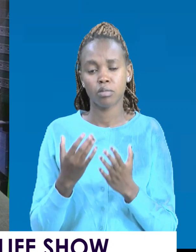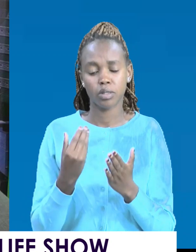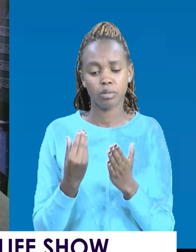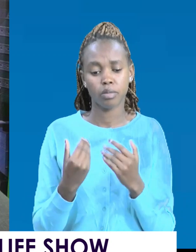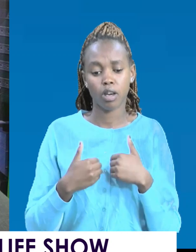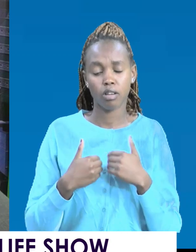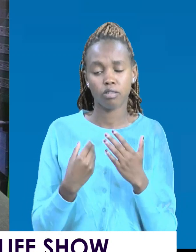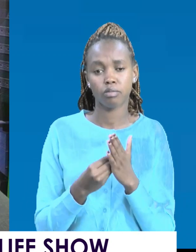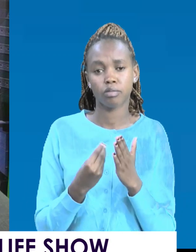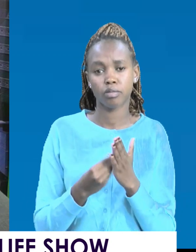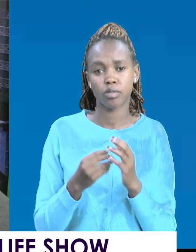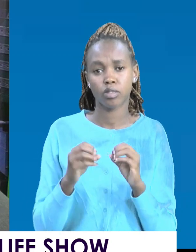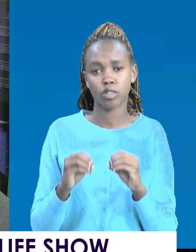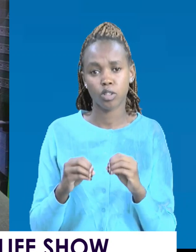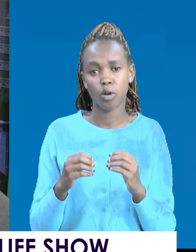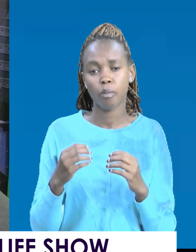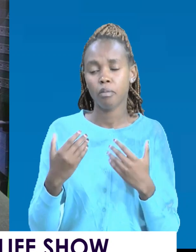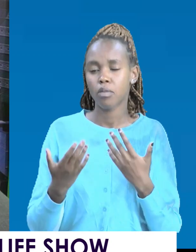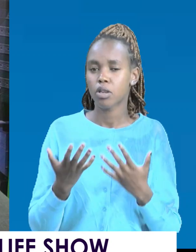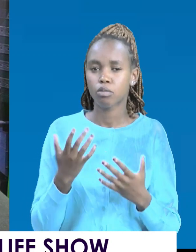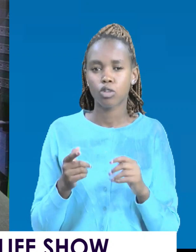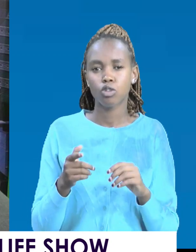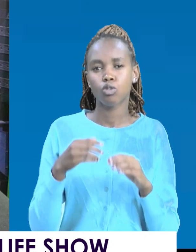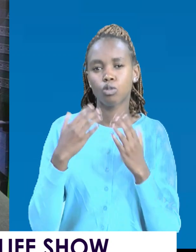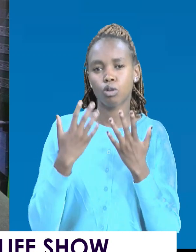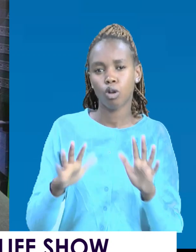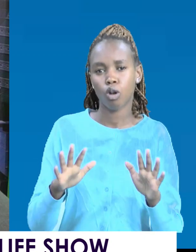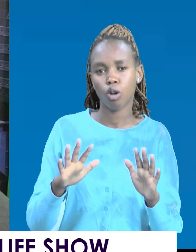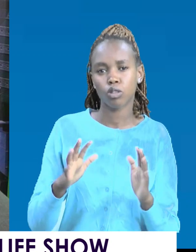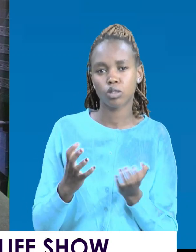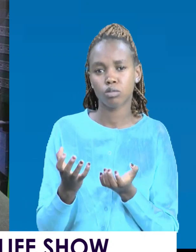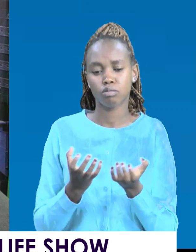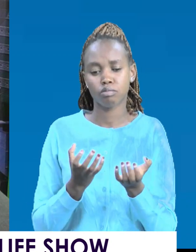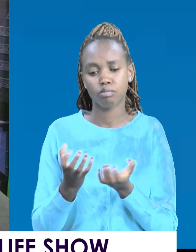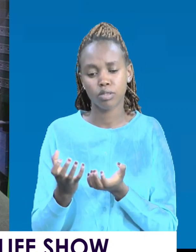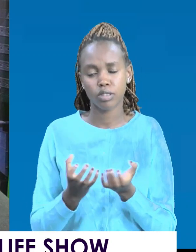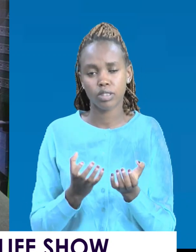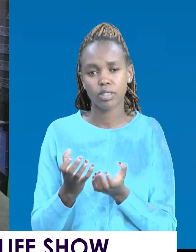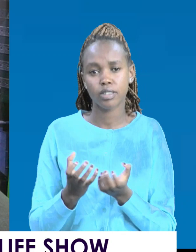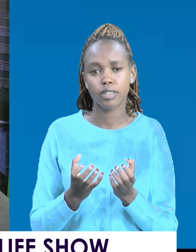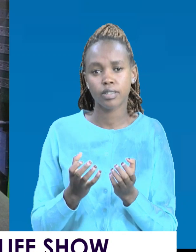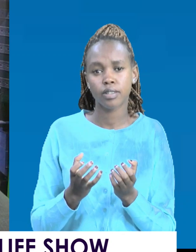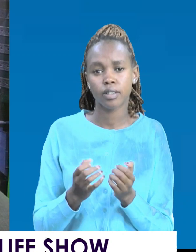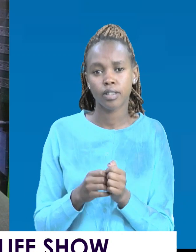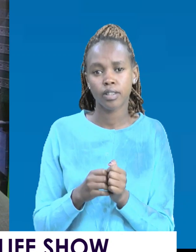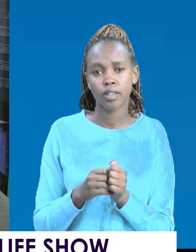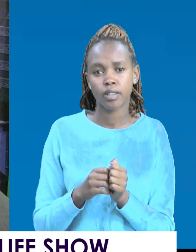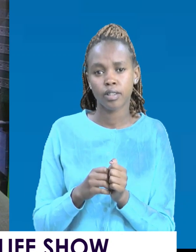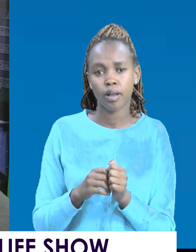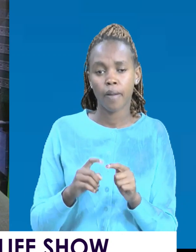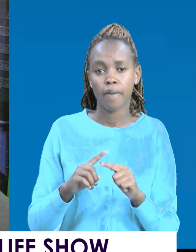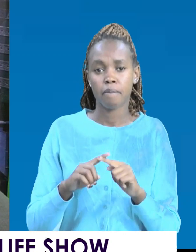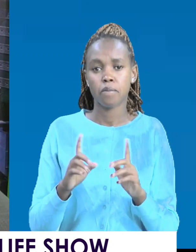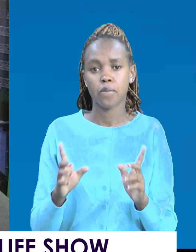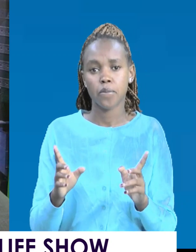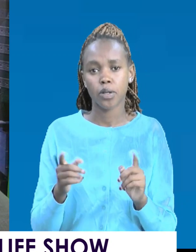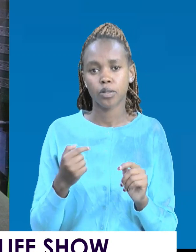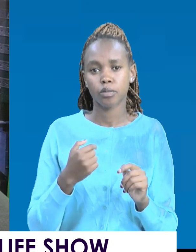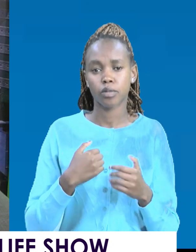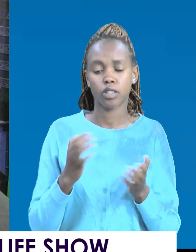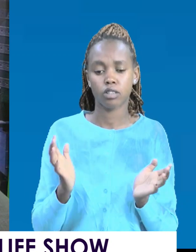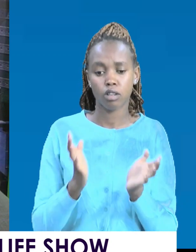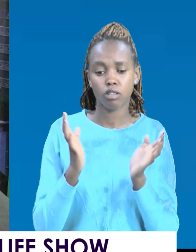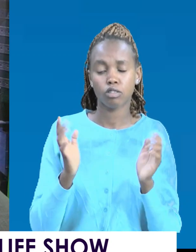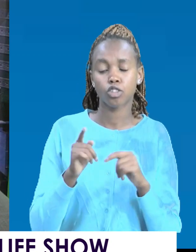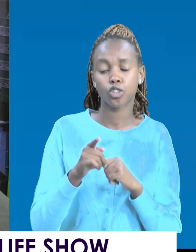have lost money in millions. Your business may have burnt down. But as I empathize with you, you need